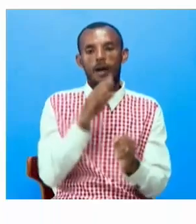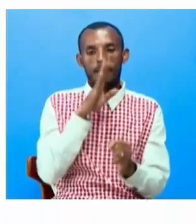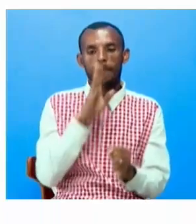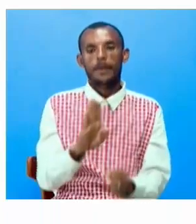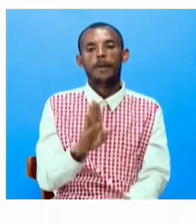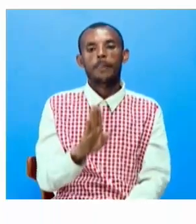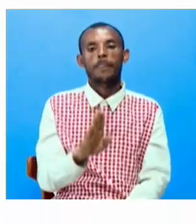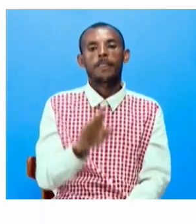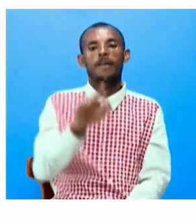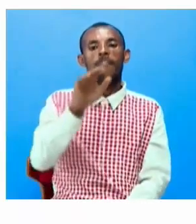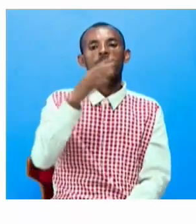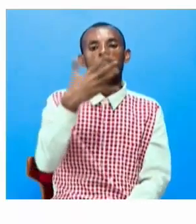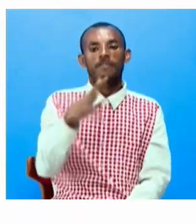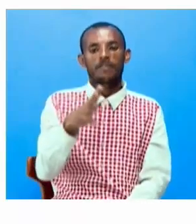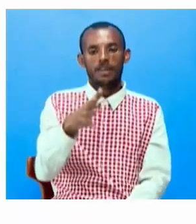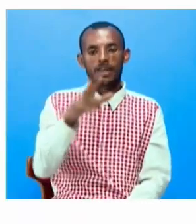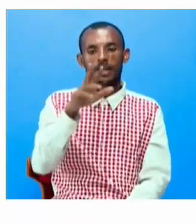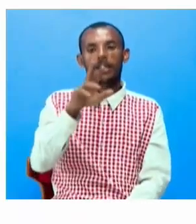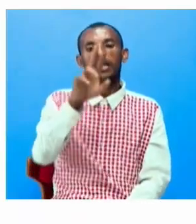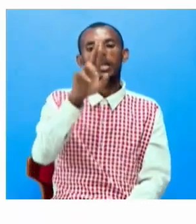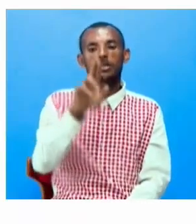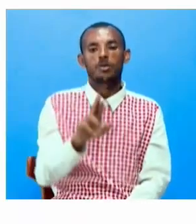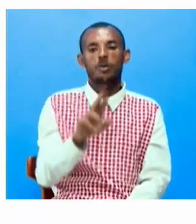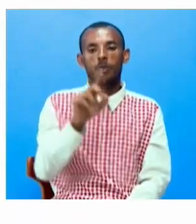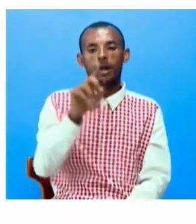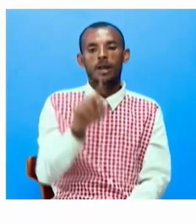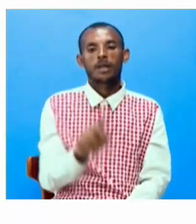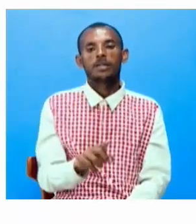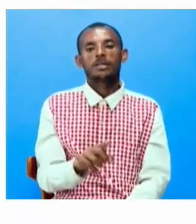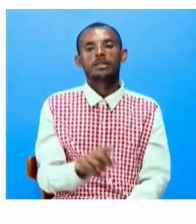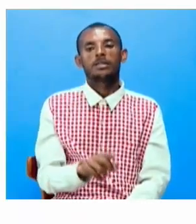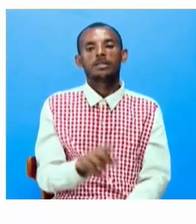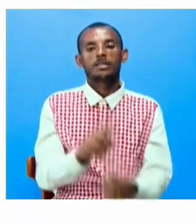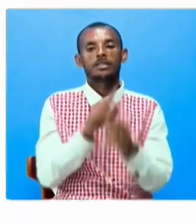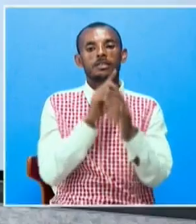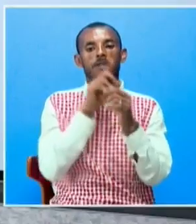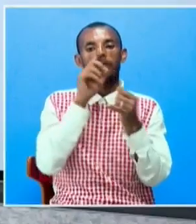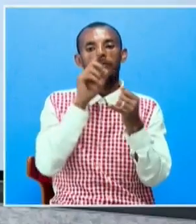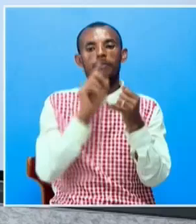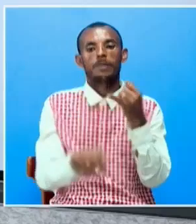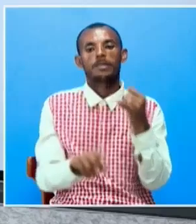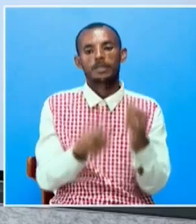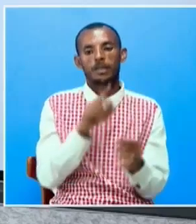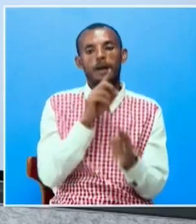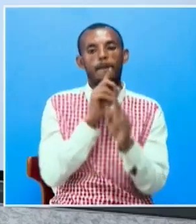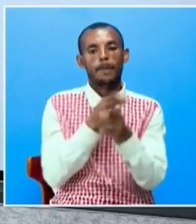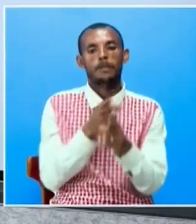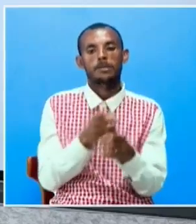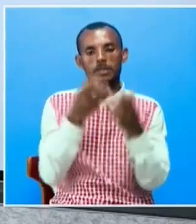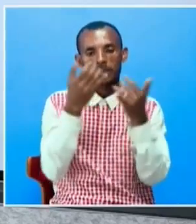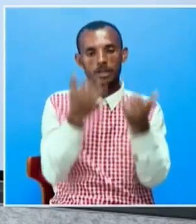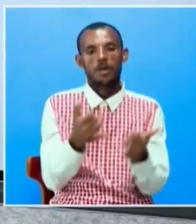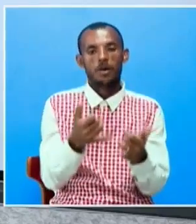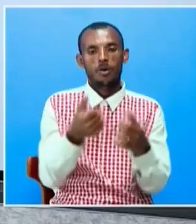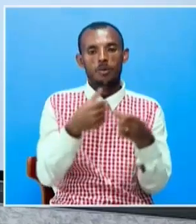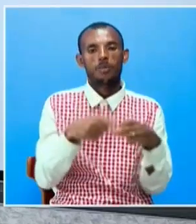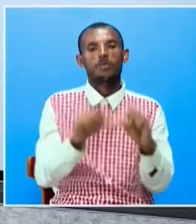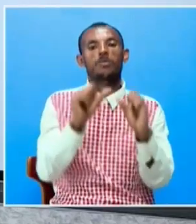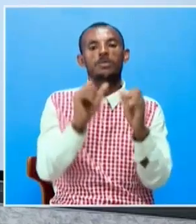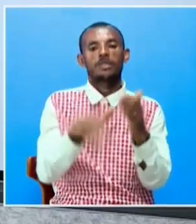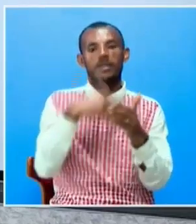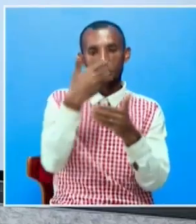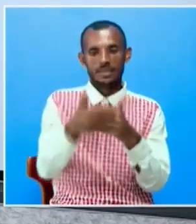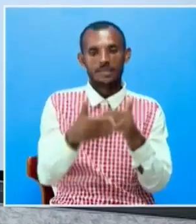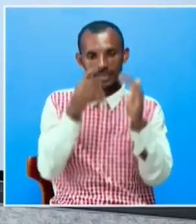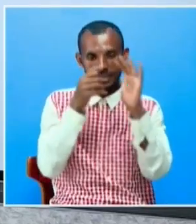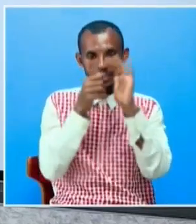form. 15:1 will be the final answer. That's it. Now, we'll continue to the next